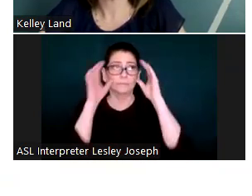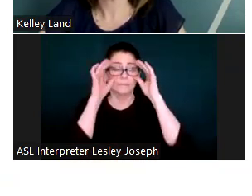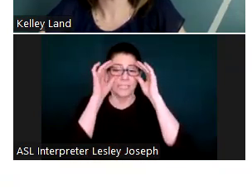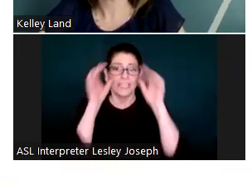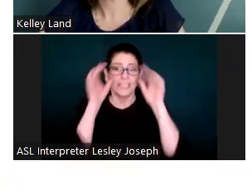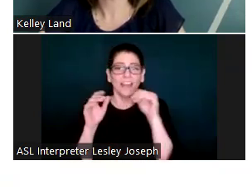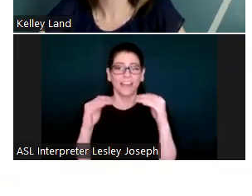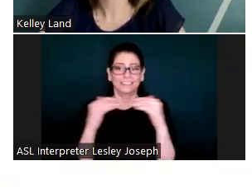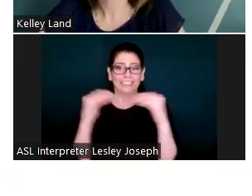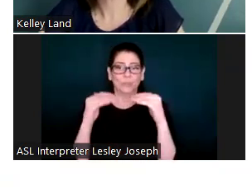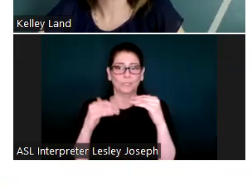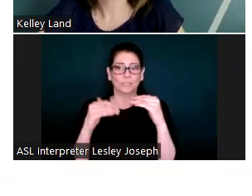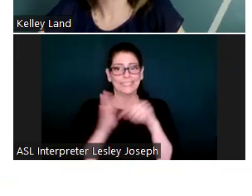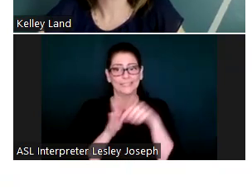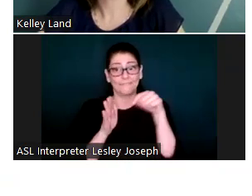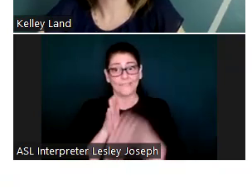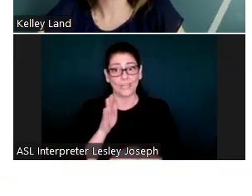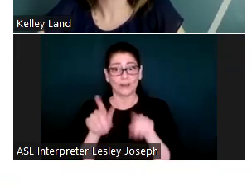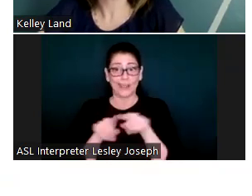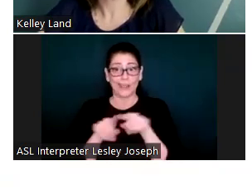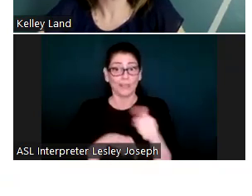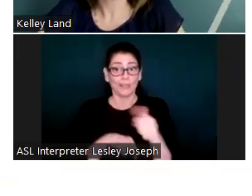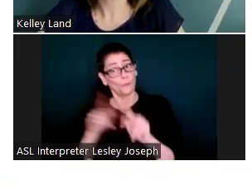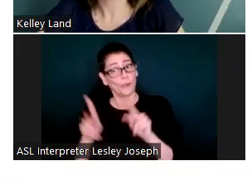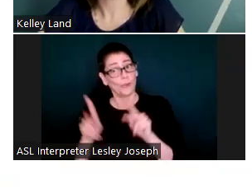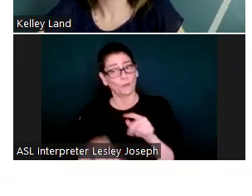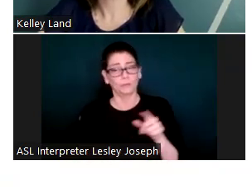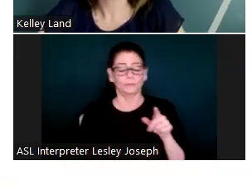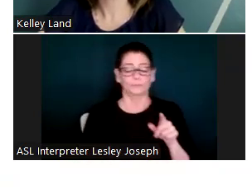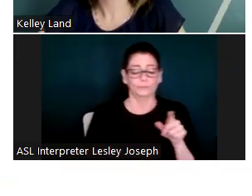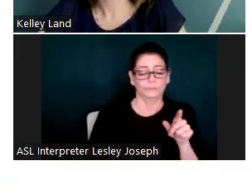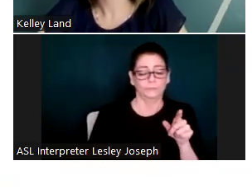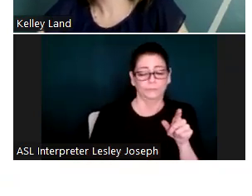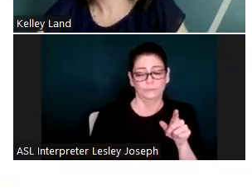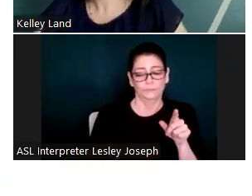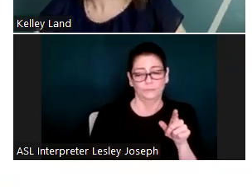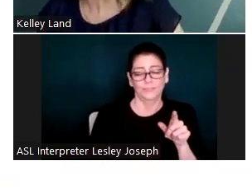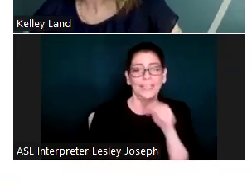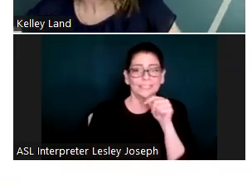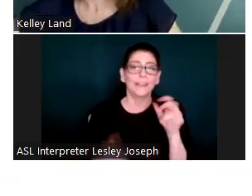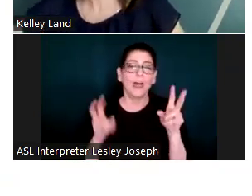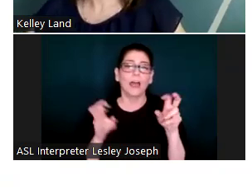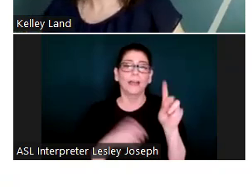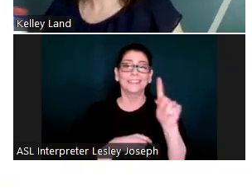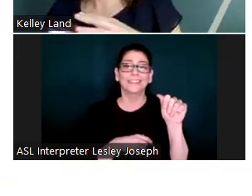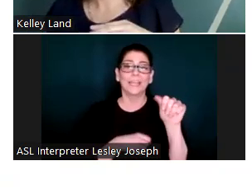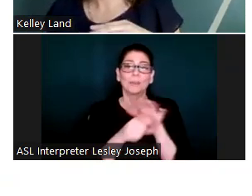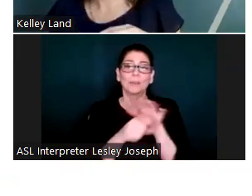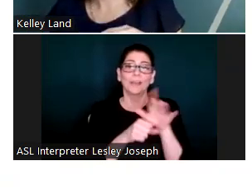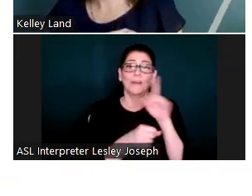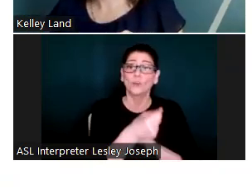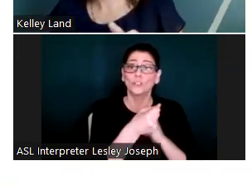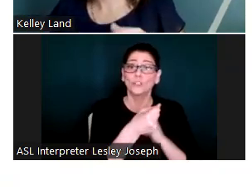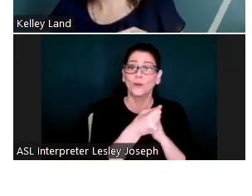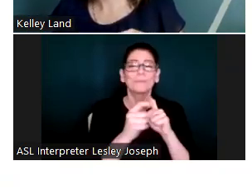as others. So it's that thing where he's not like term disabled enough to be on support, but also still